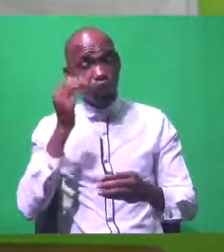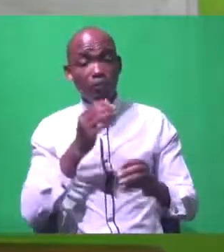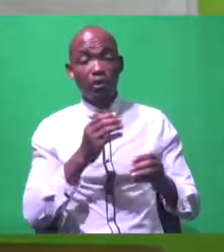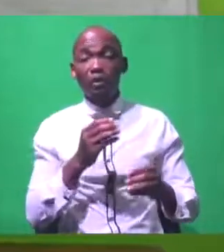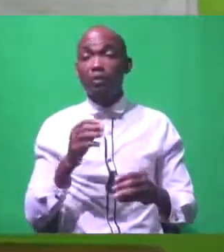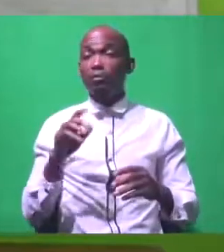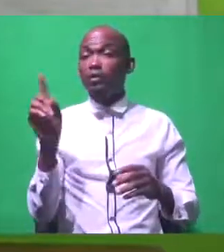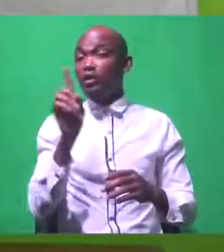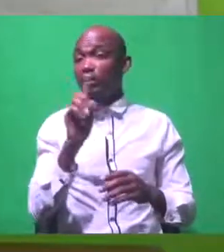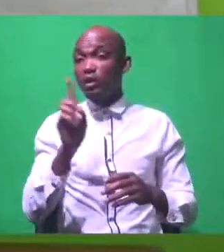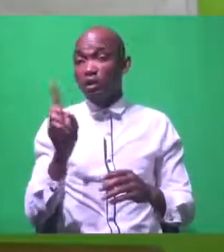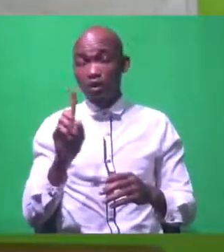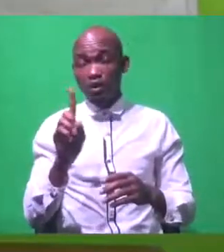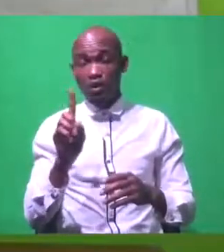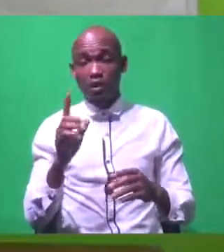didn't